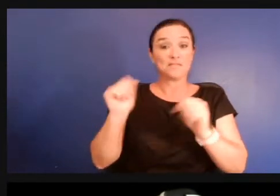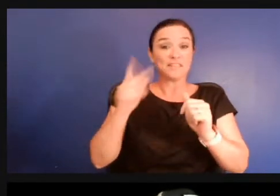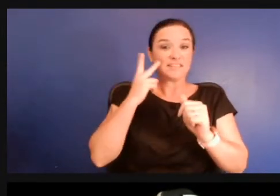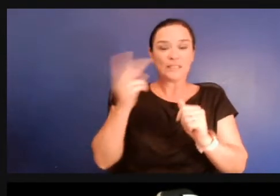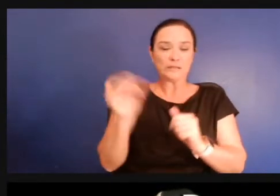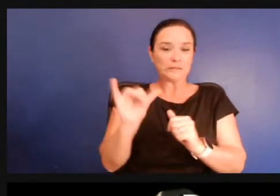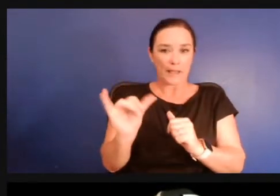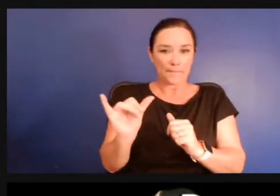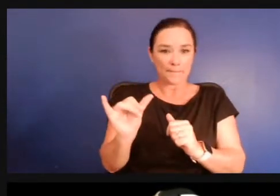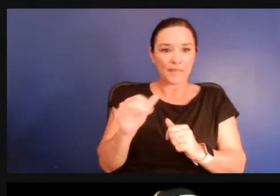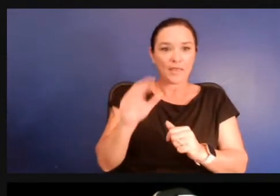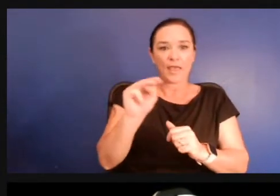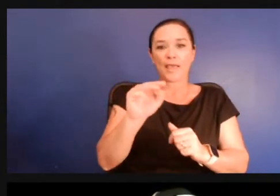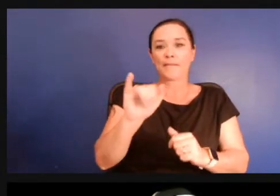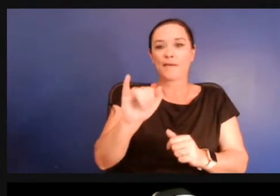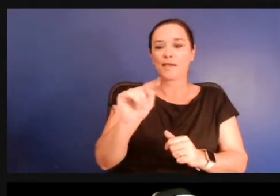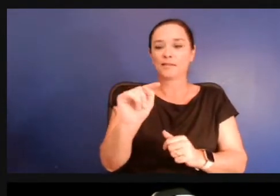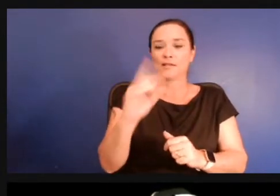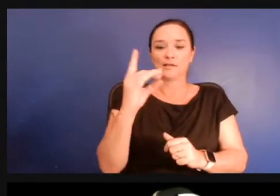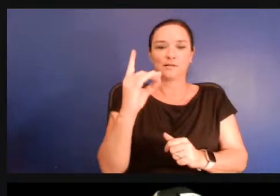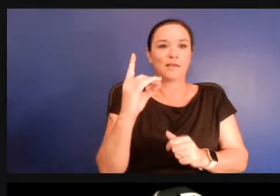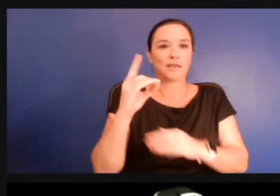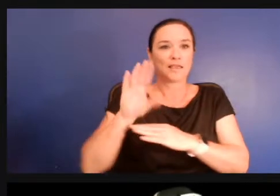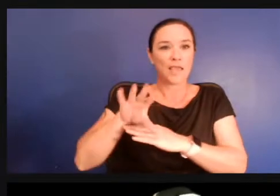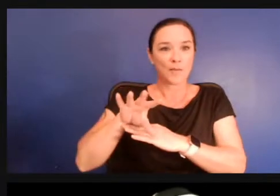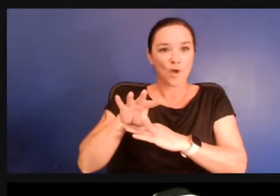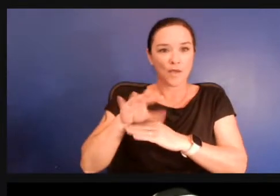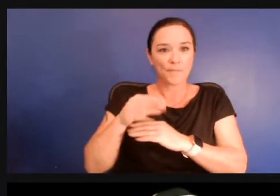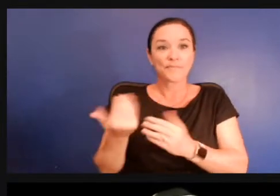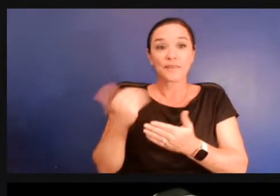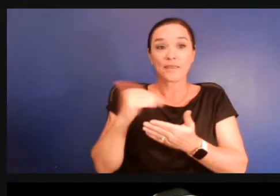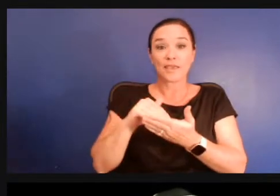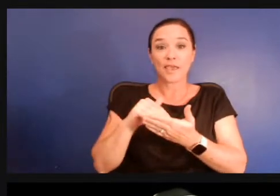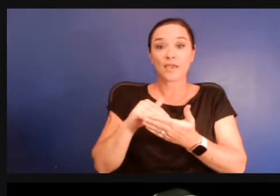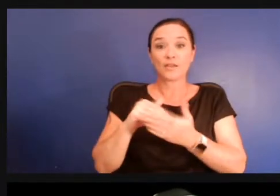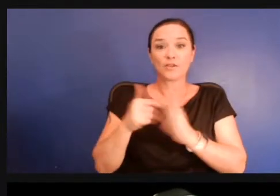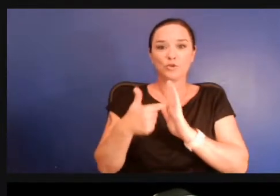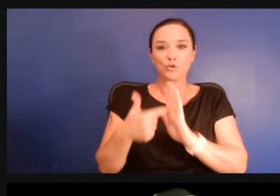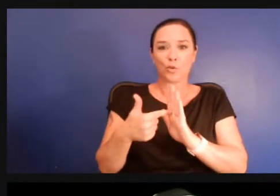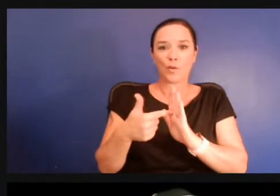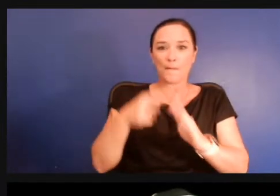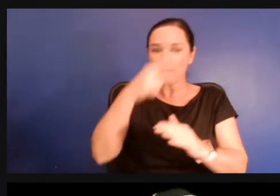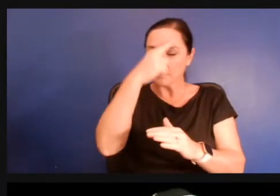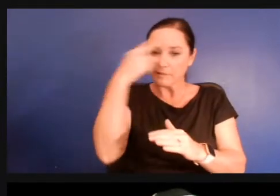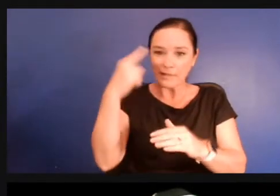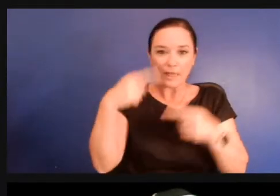a MITD camera. Once again, showing pitch black at night.